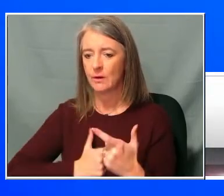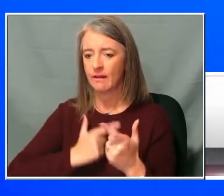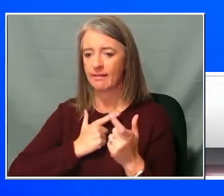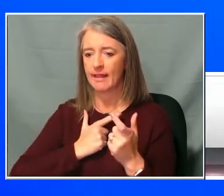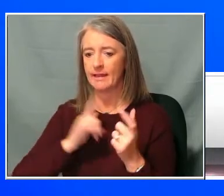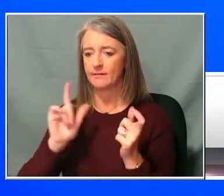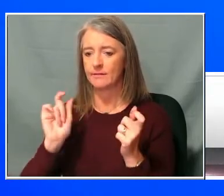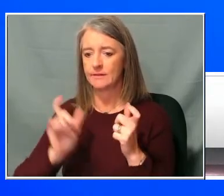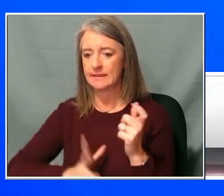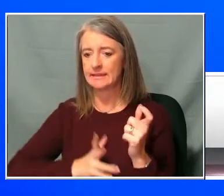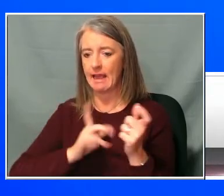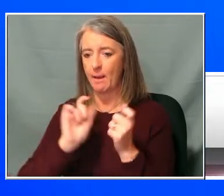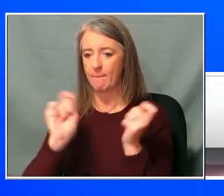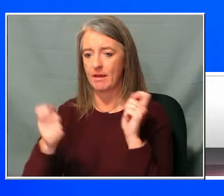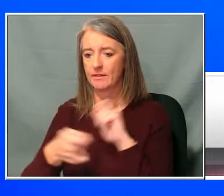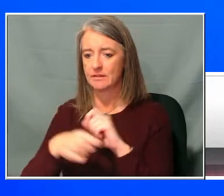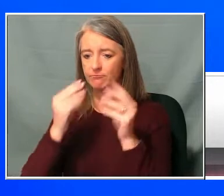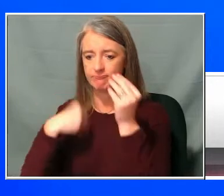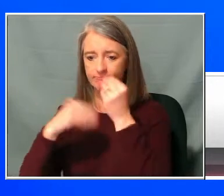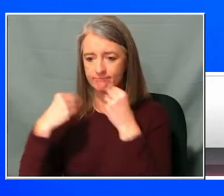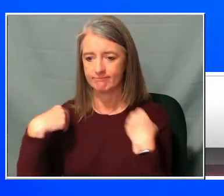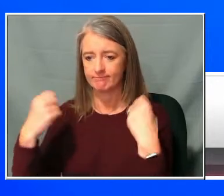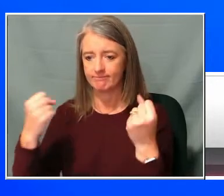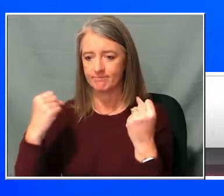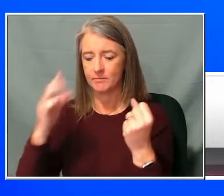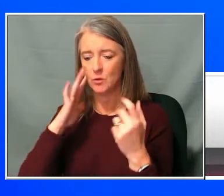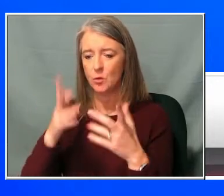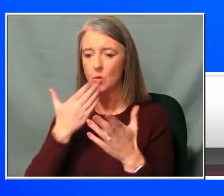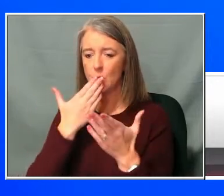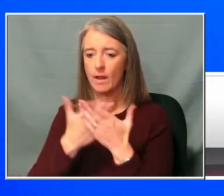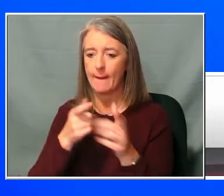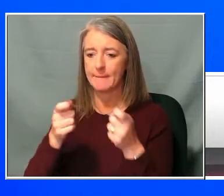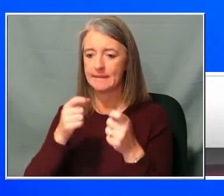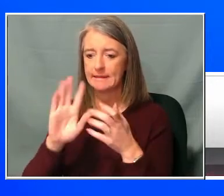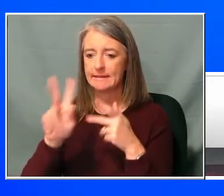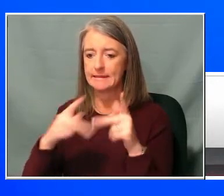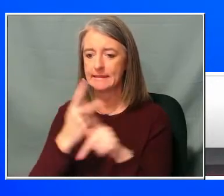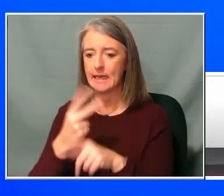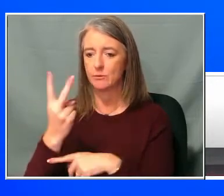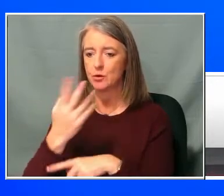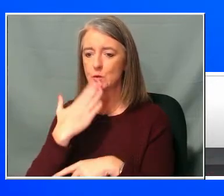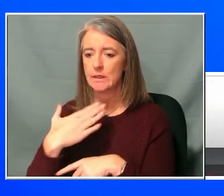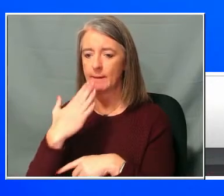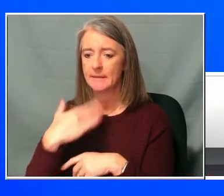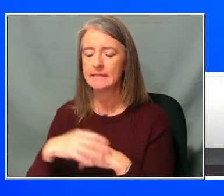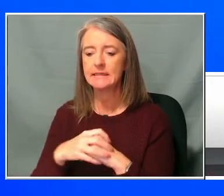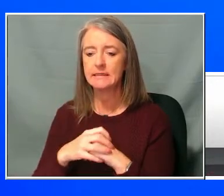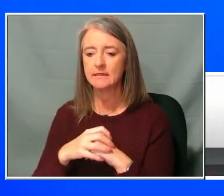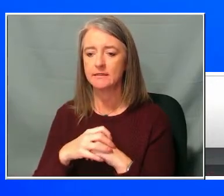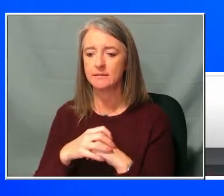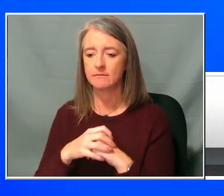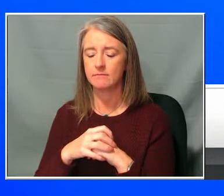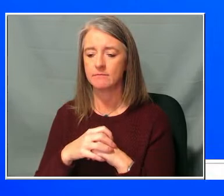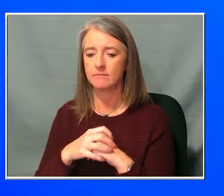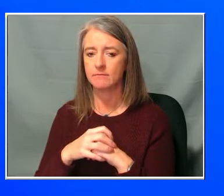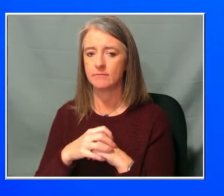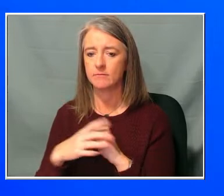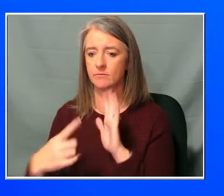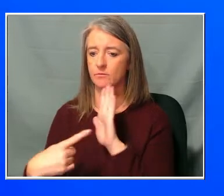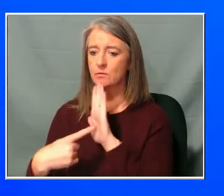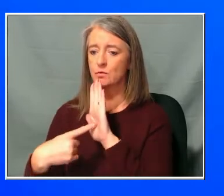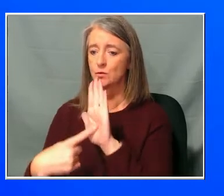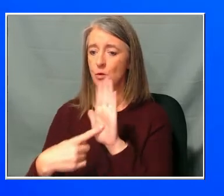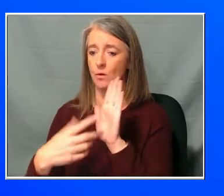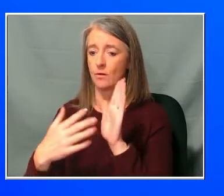modifications, the diet and the exercise, while managing type 2 diabetes. They have been shown to